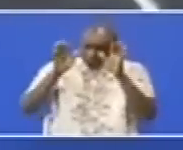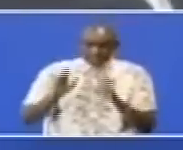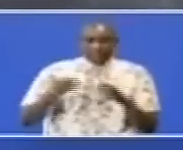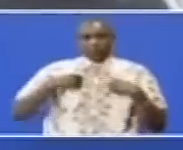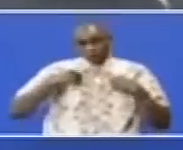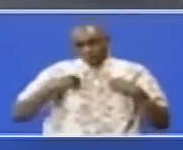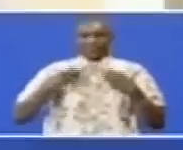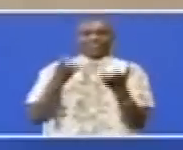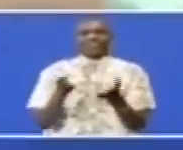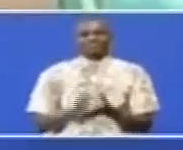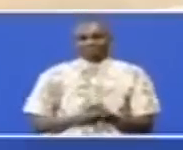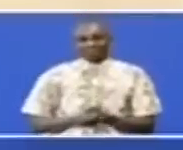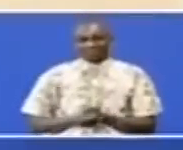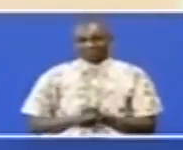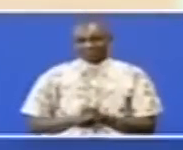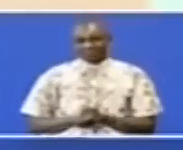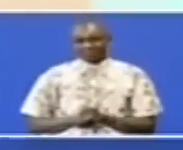of any washing machine.